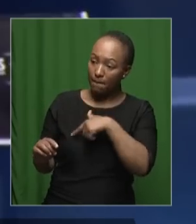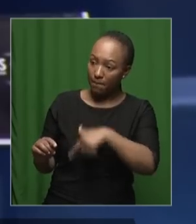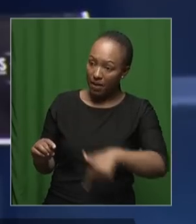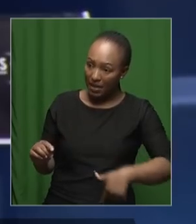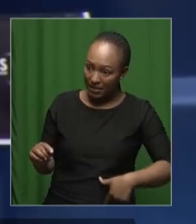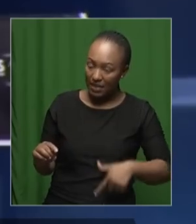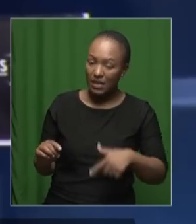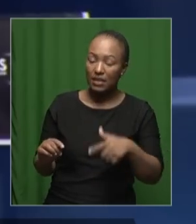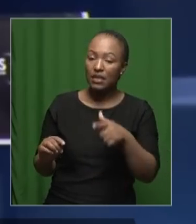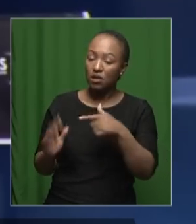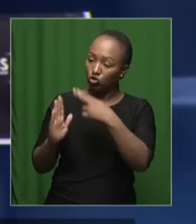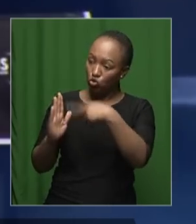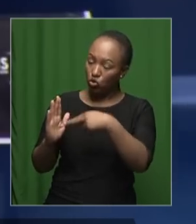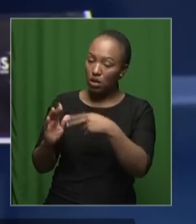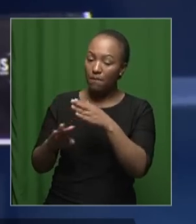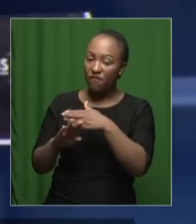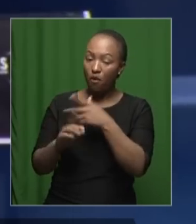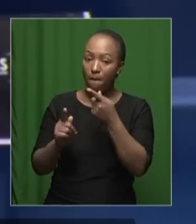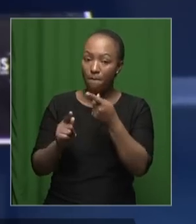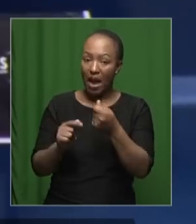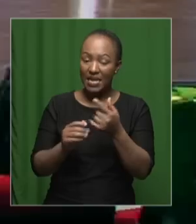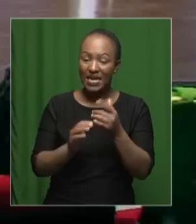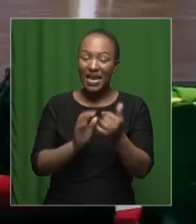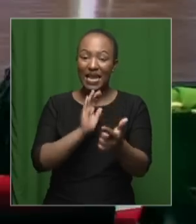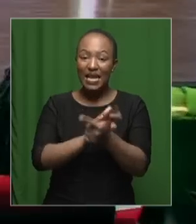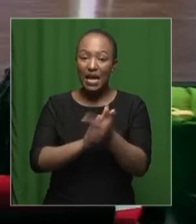before he brings money illegally into the country.